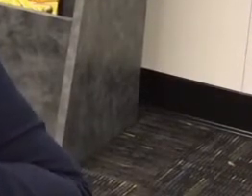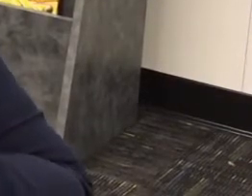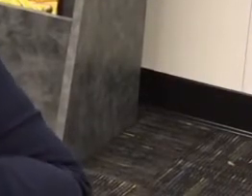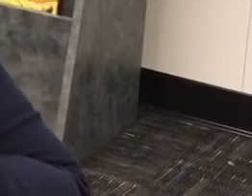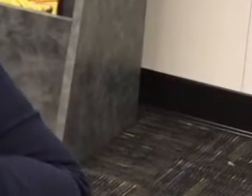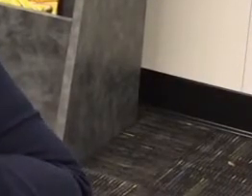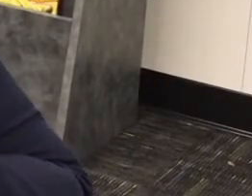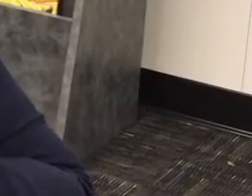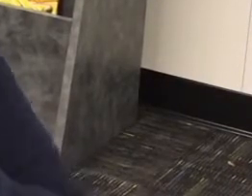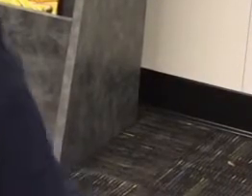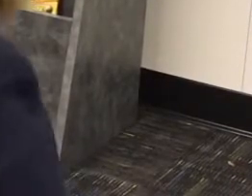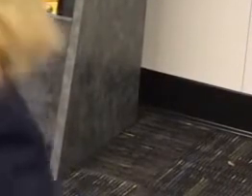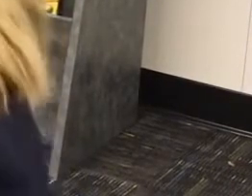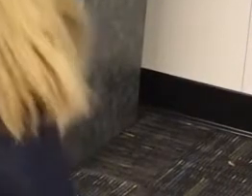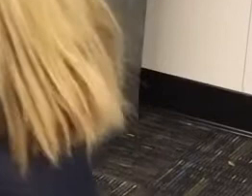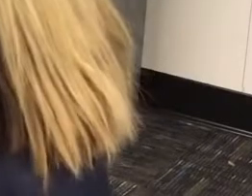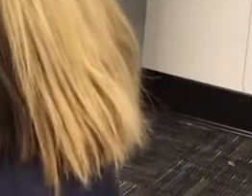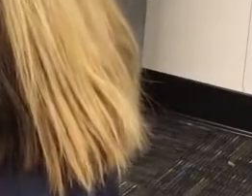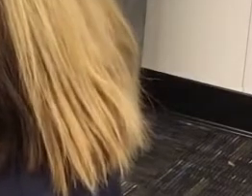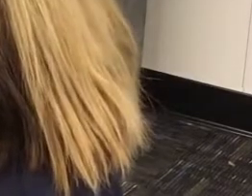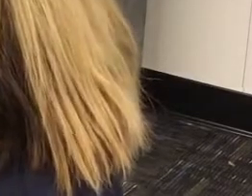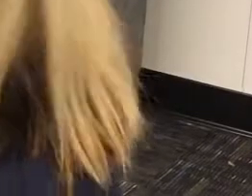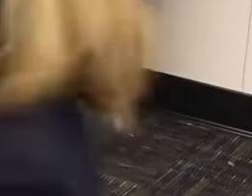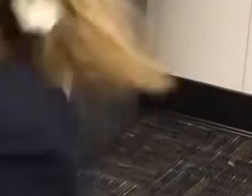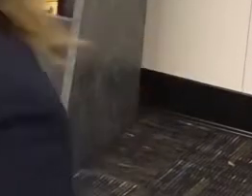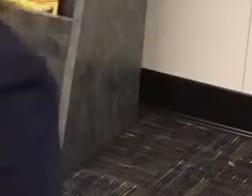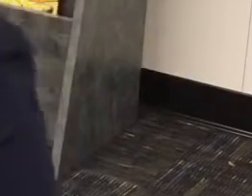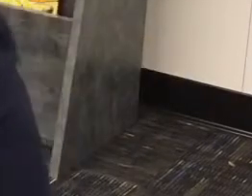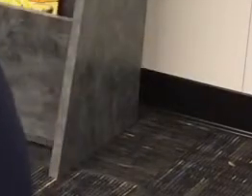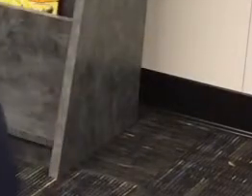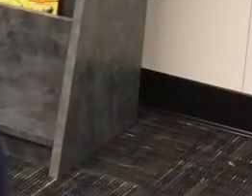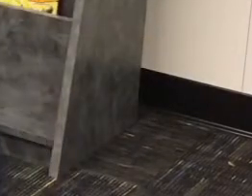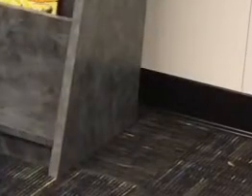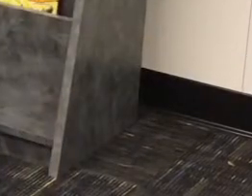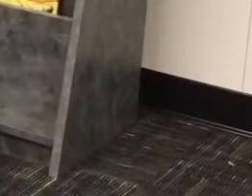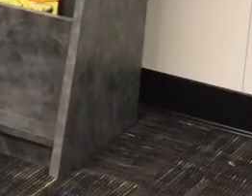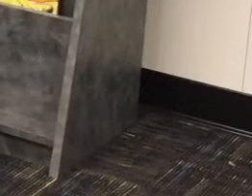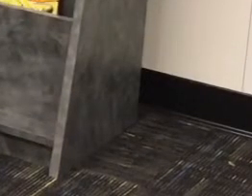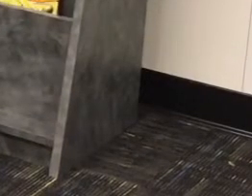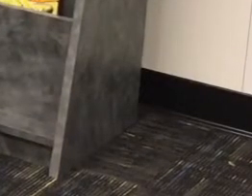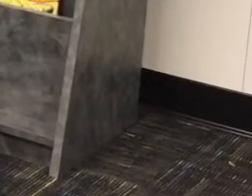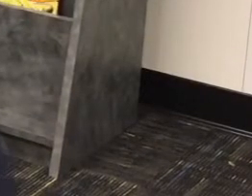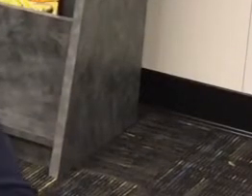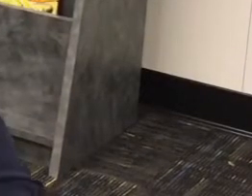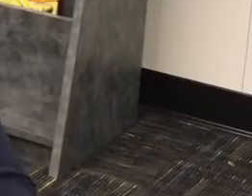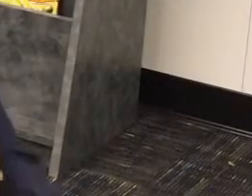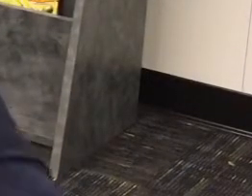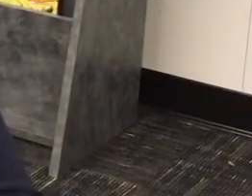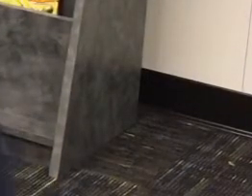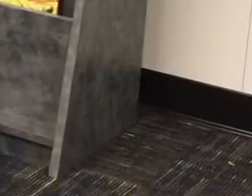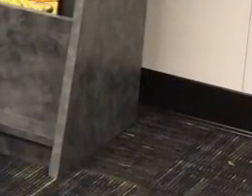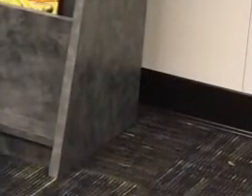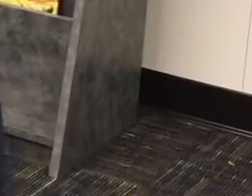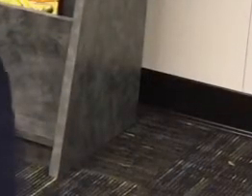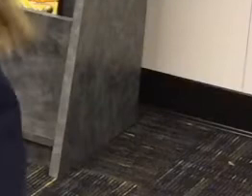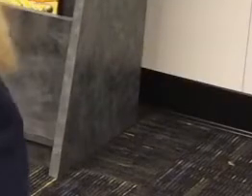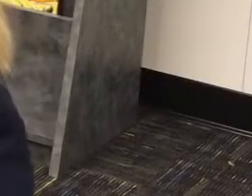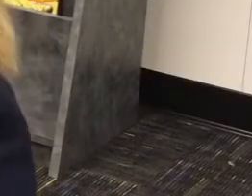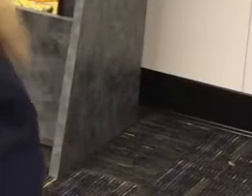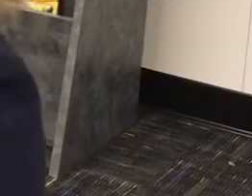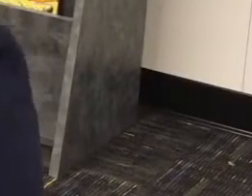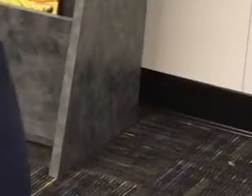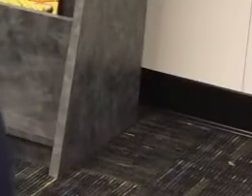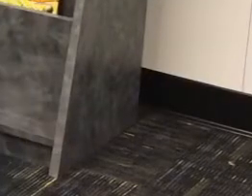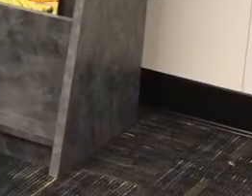it's so tiny, our energy bus will have the license plate as well. And you will all be able to see